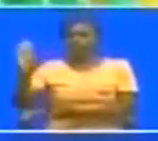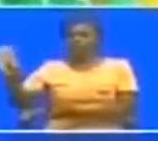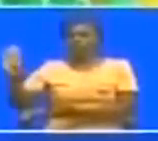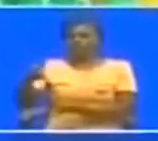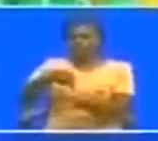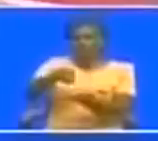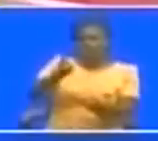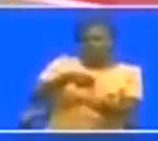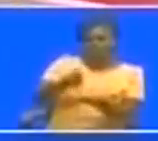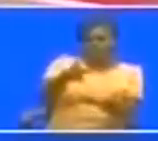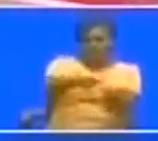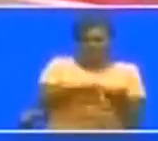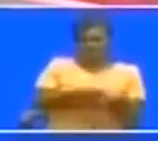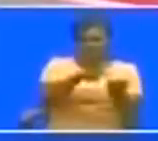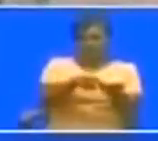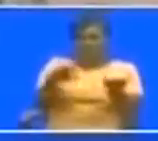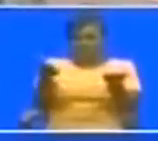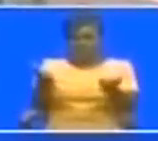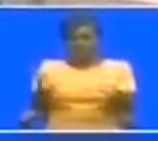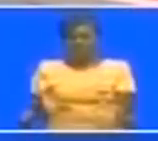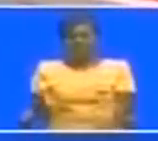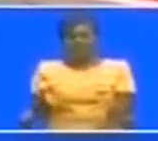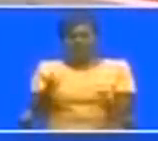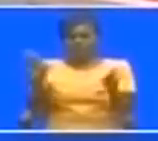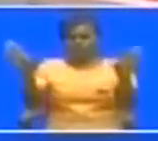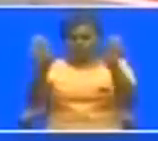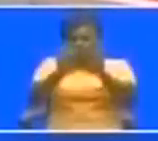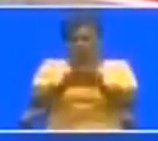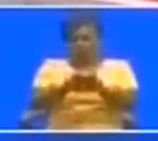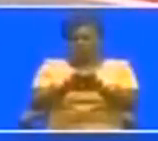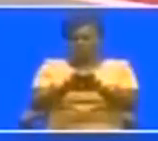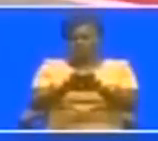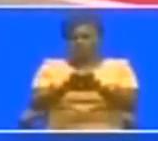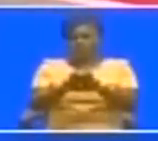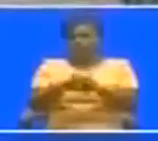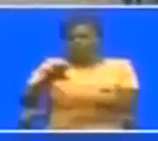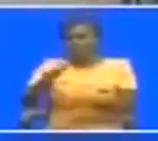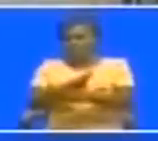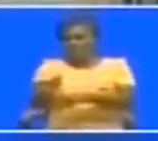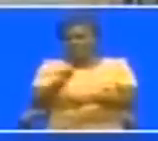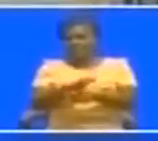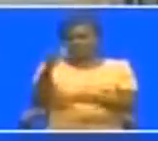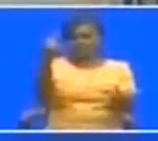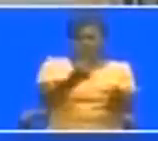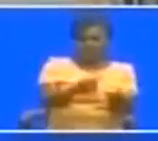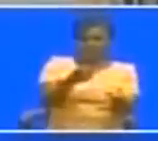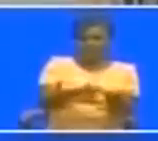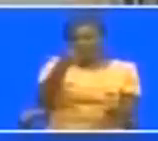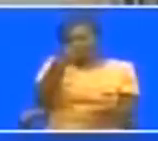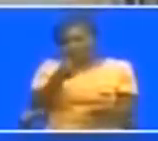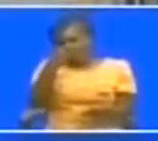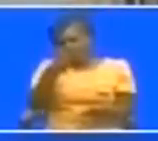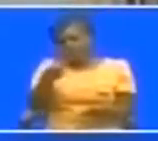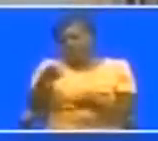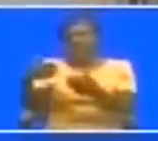off debtors. And now to seal revenue leakages, Uchumi has shut down its subsidiaries in Uganda and Tanzania, which is termed